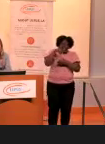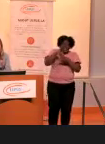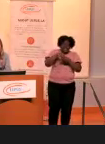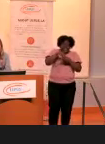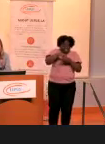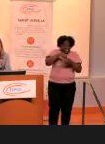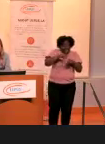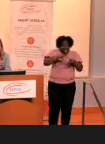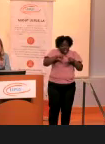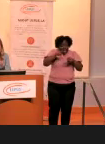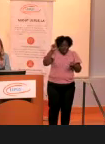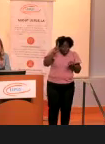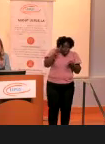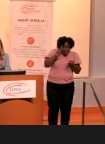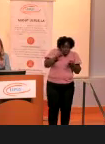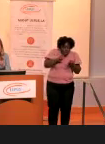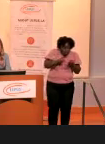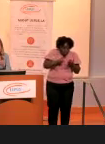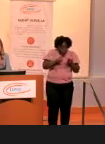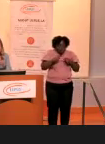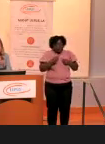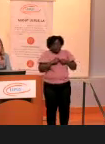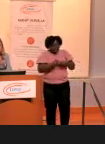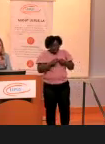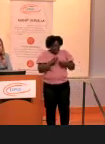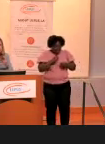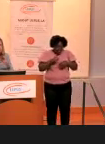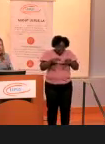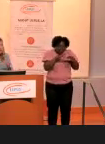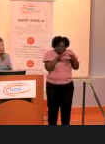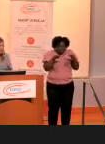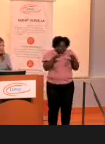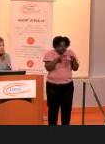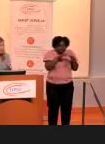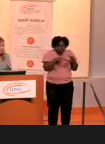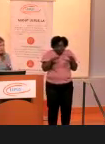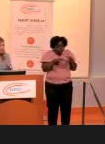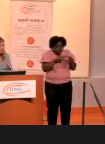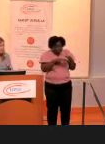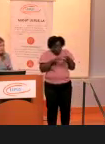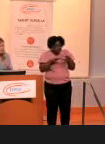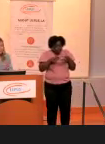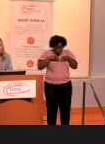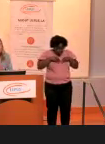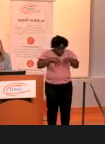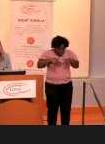doesn't hold on to the fluid in your blood vessels, and that fluid leaks out into the tissues